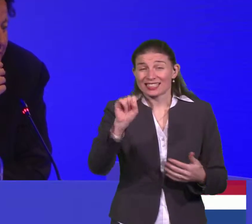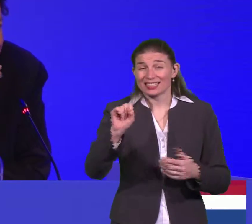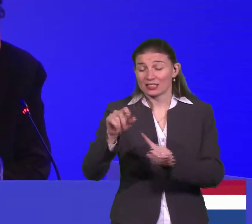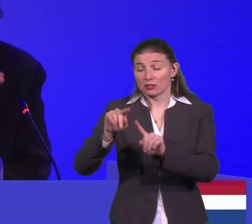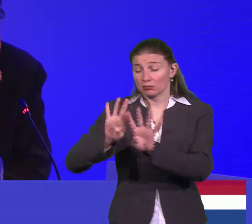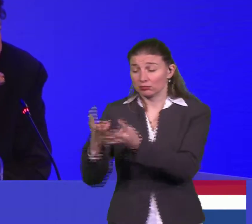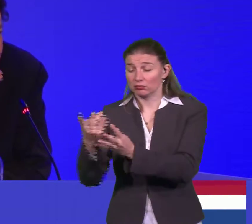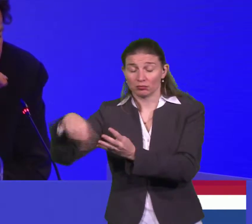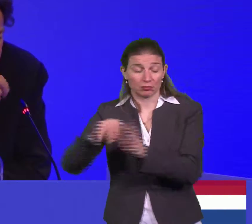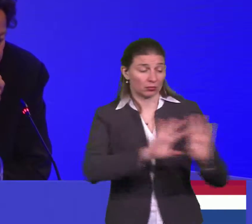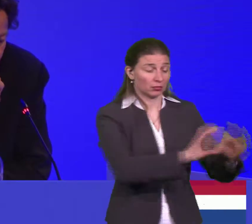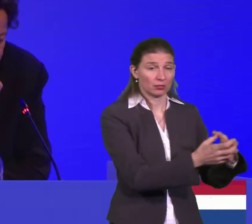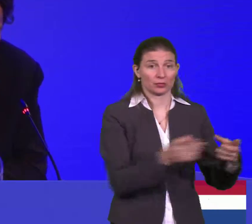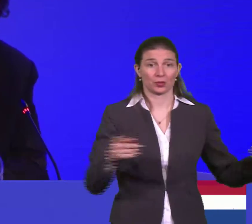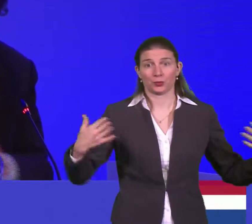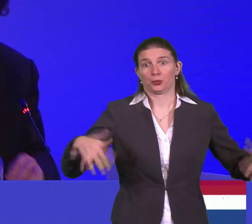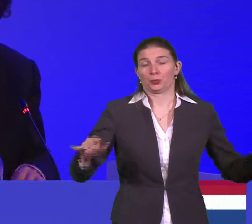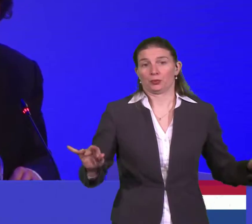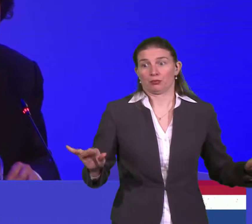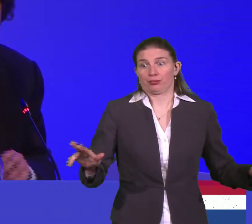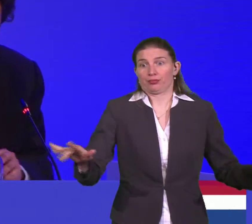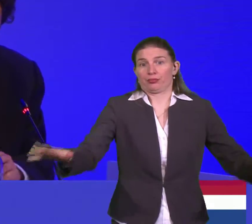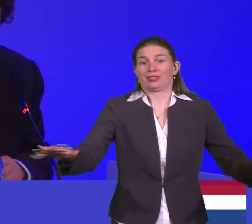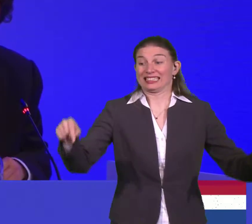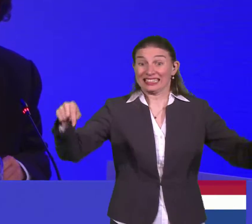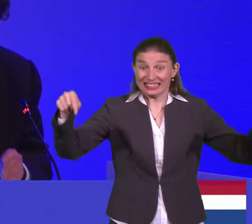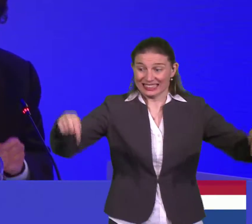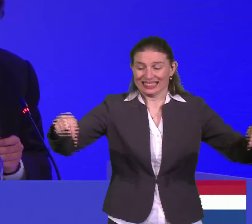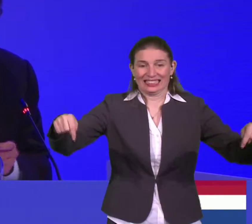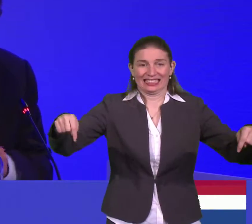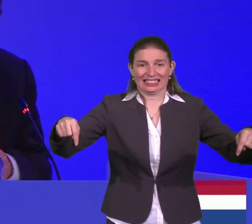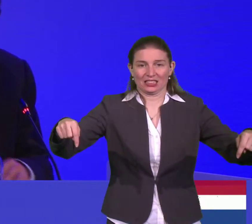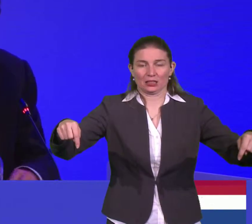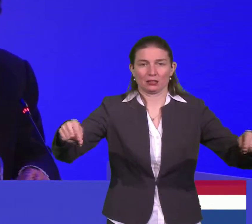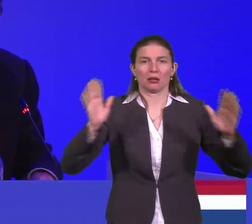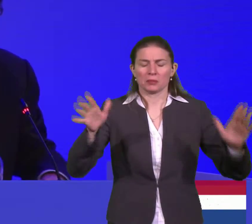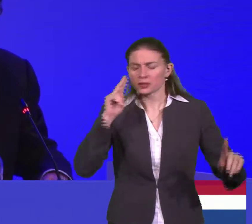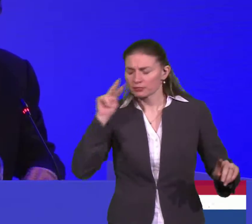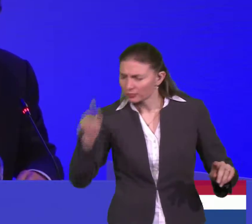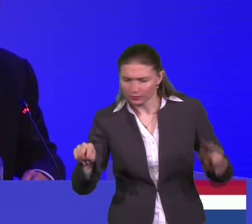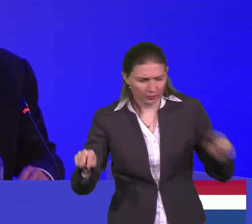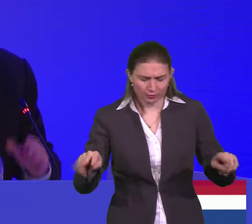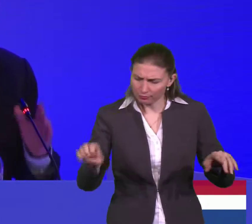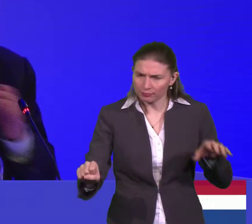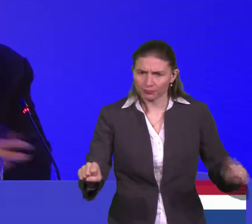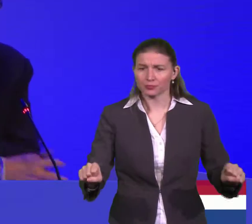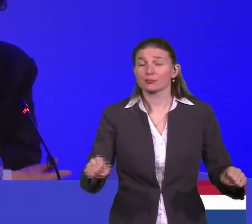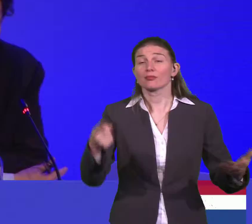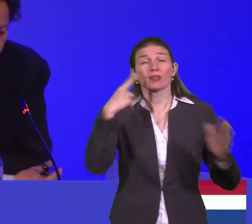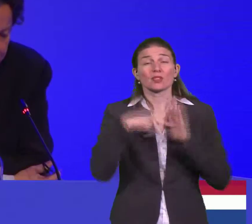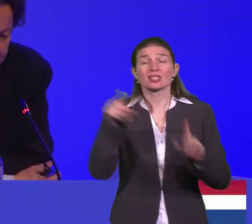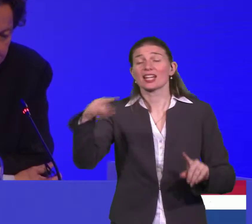know, then that is exactly where the entry points are to make sure that we are effective in what we are trying to do. On the